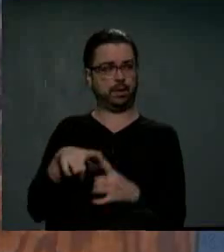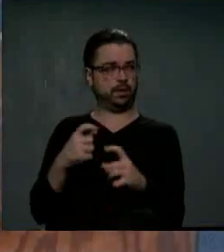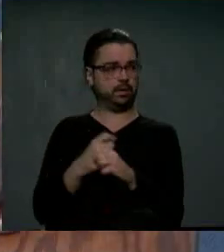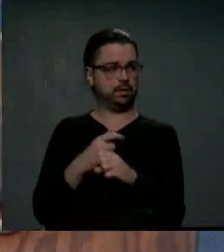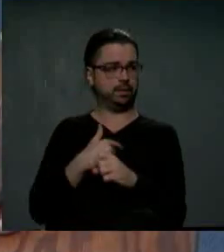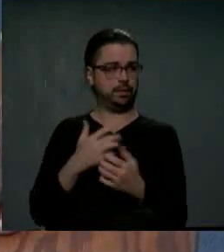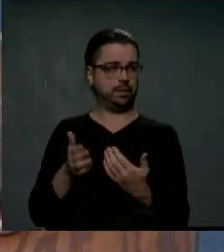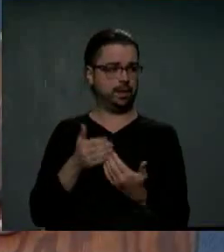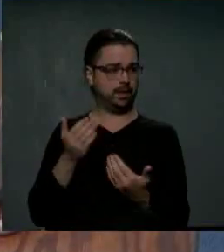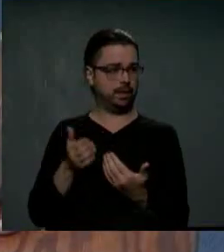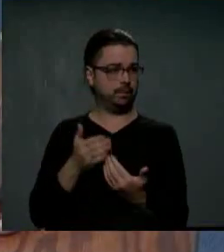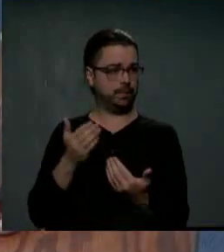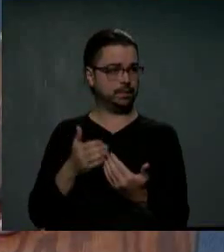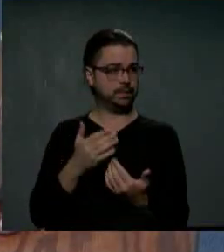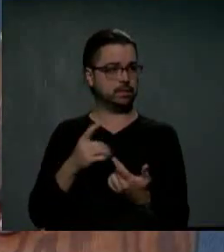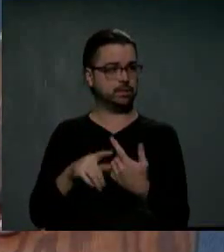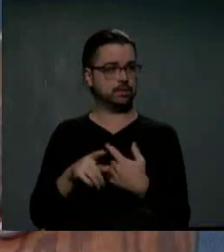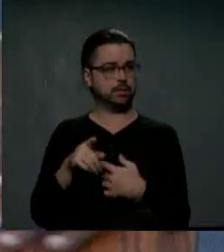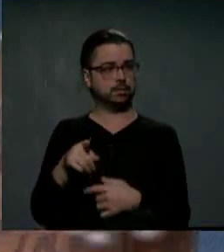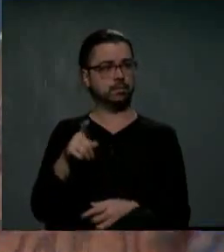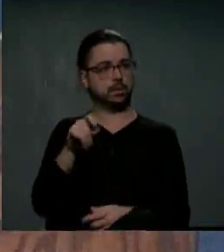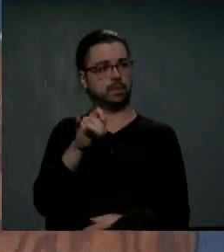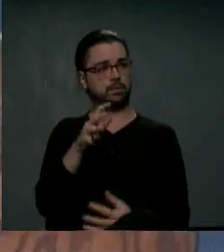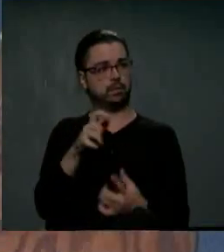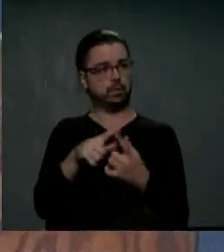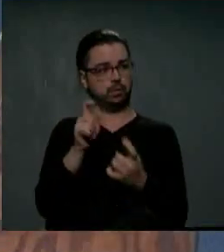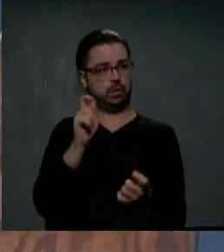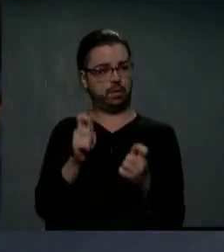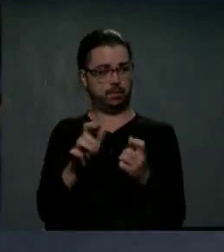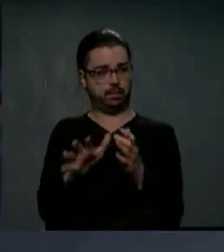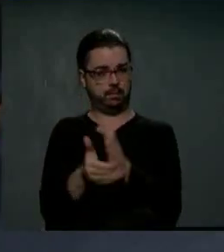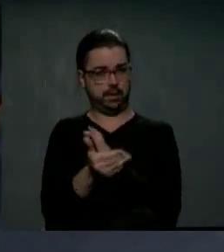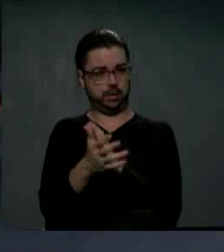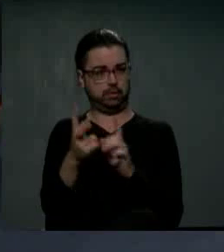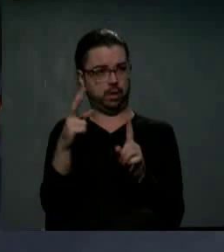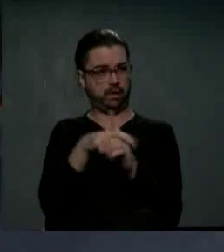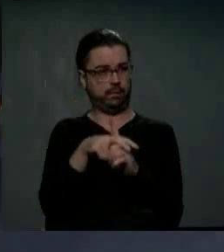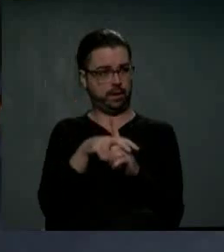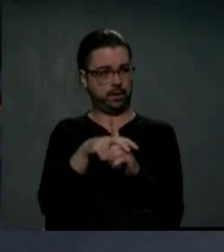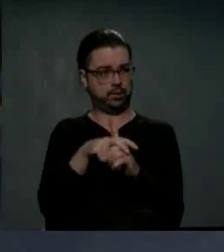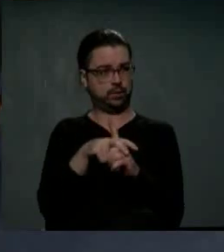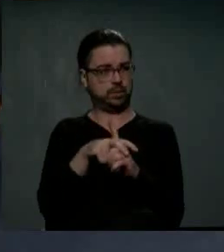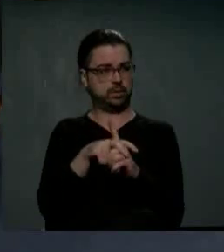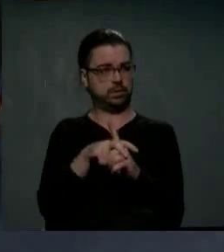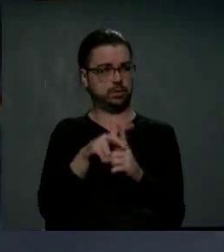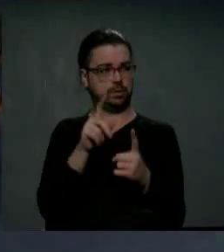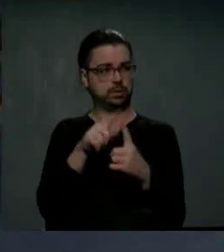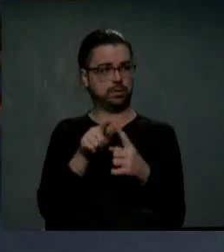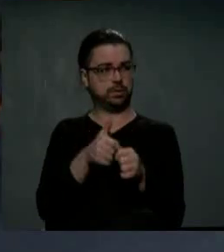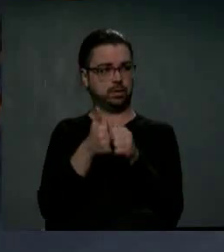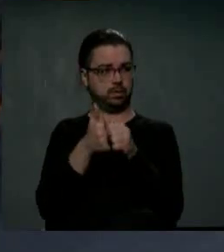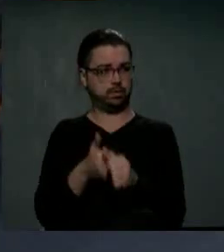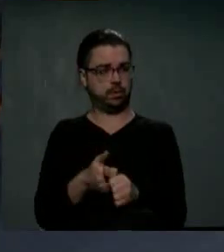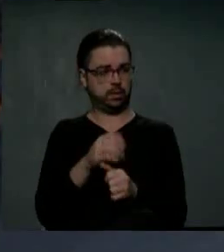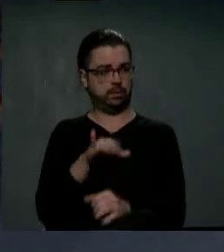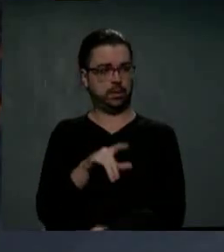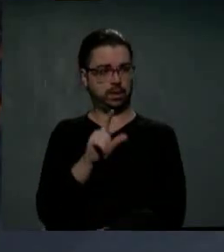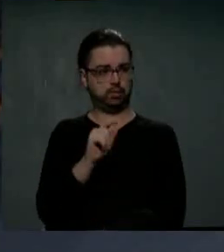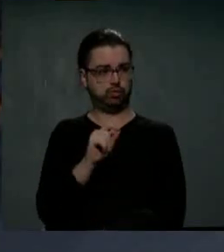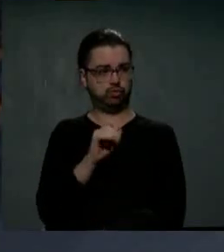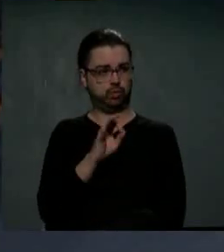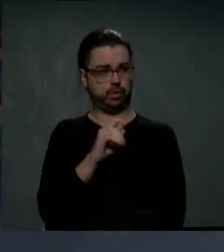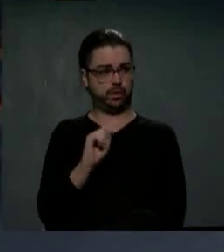I'm easy. Okay, you know? but you need to, if you want to amend your application, yes, to abide by a